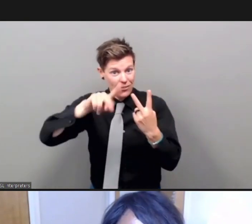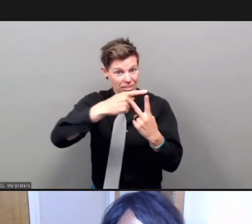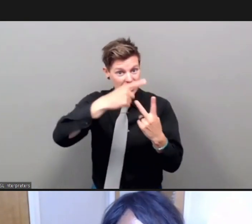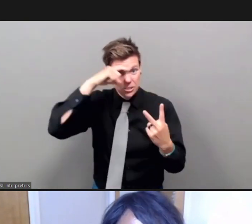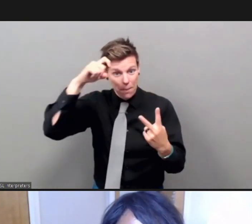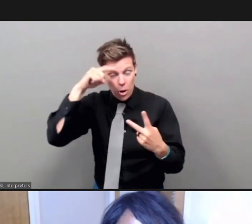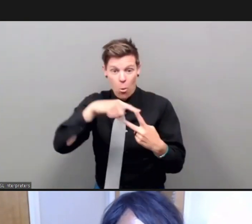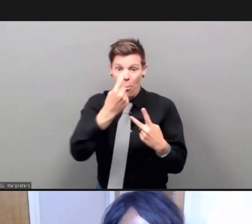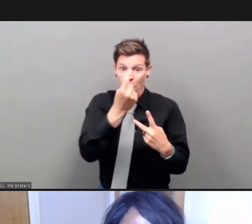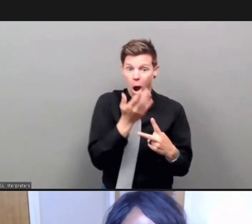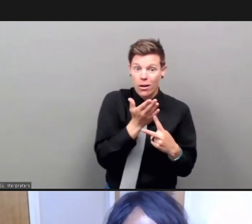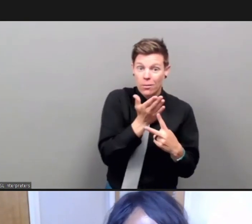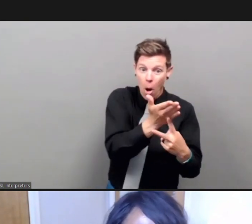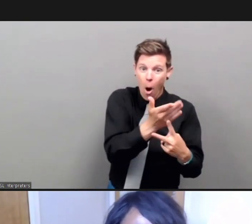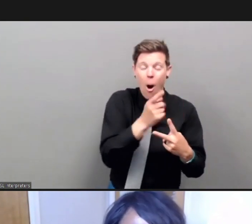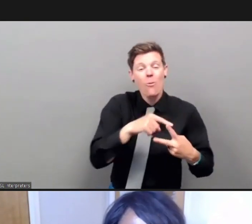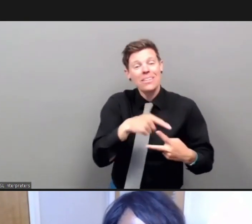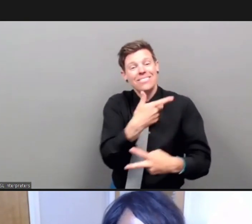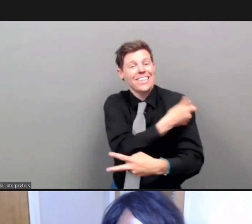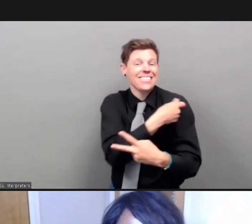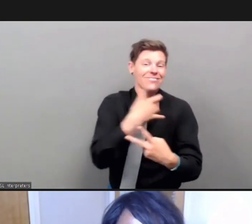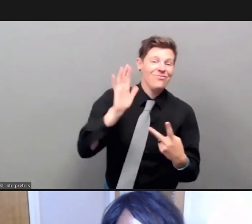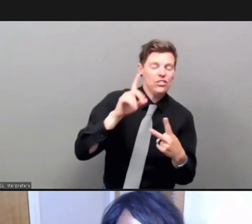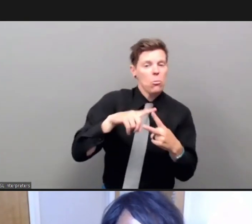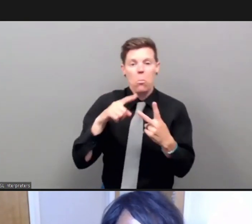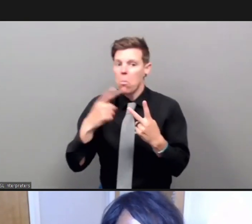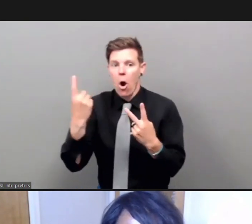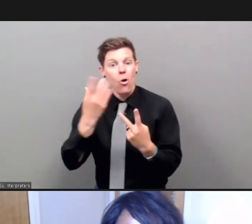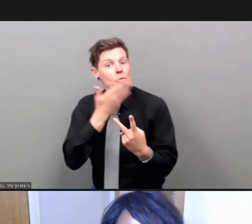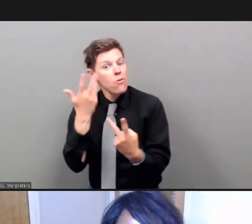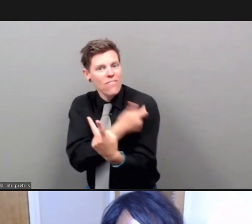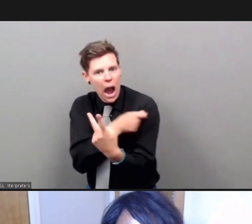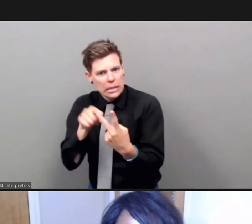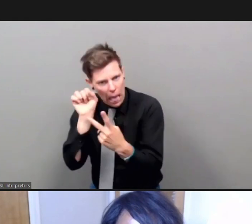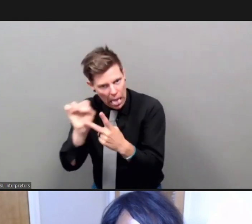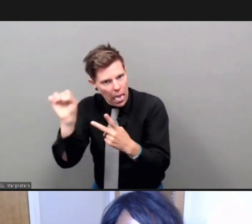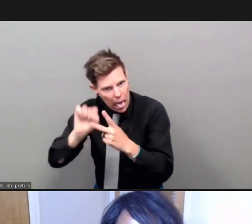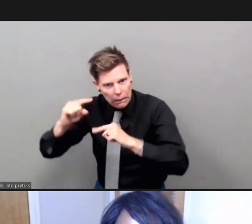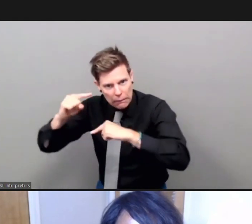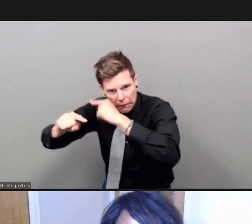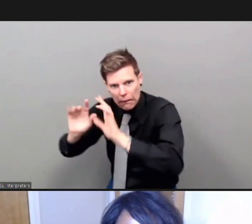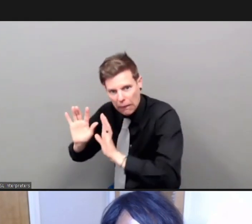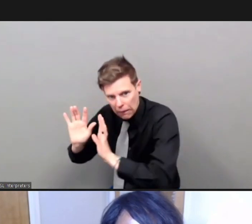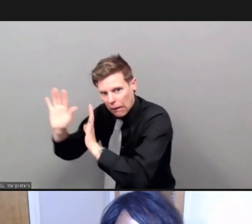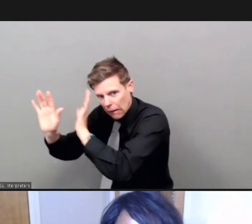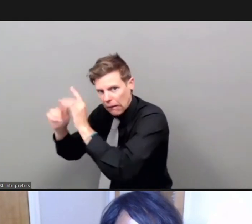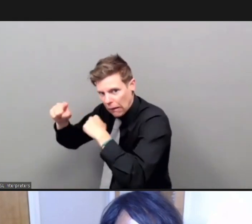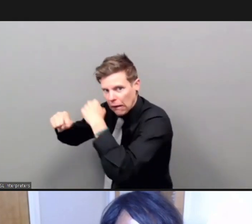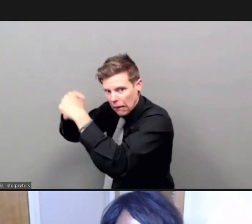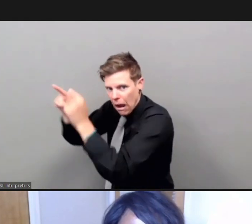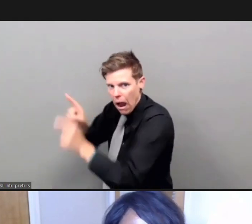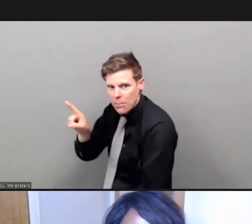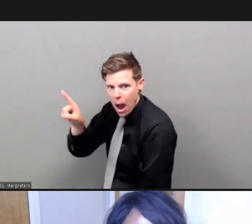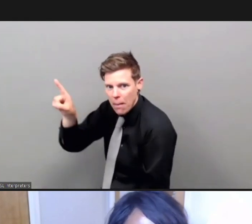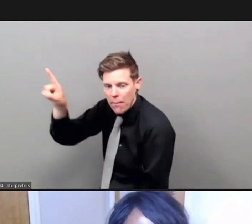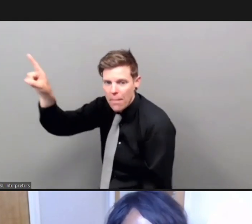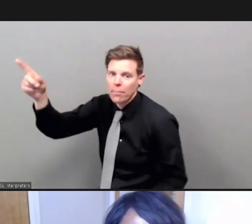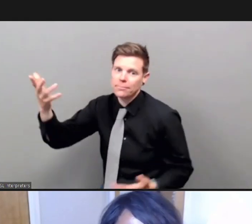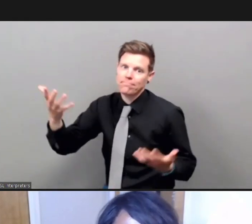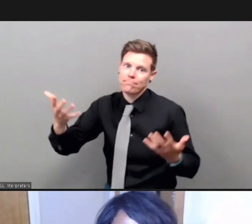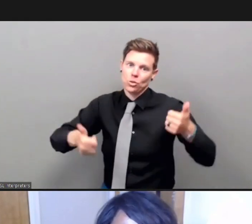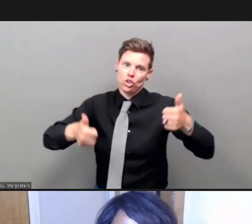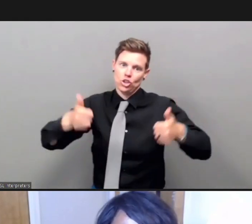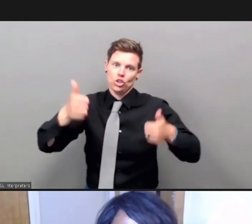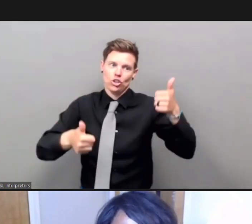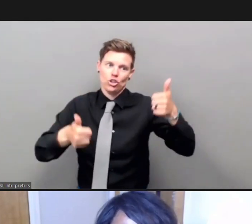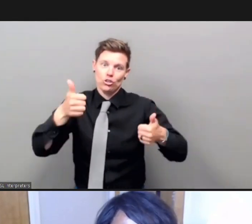that even though everything will be open, businesses are still free to implement their own requirements. And I got to